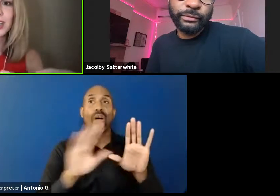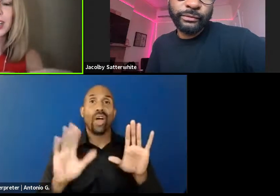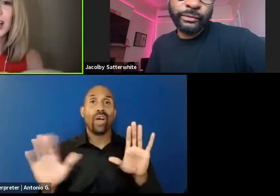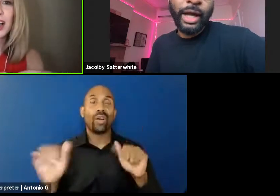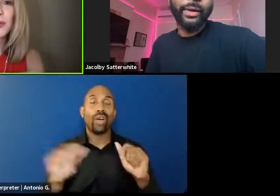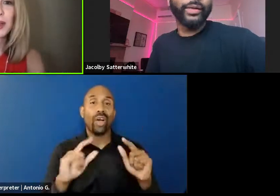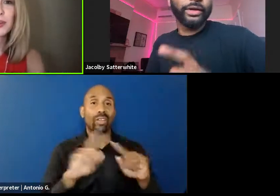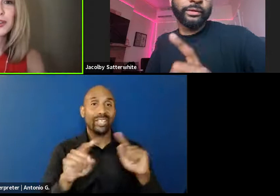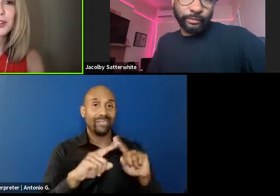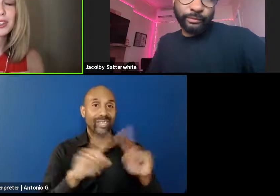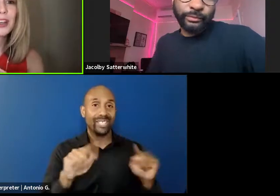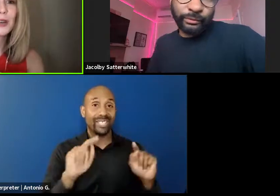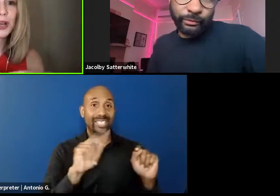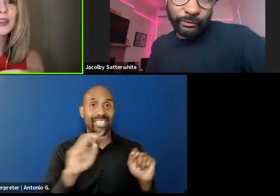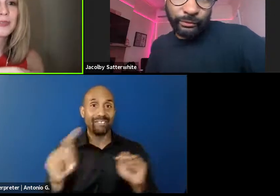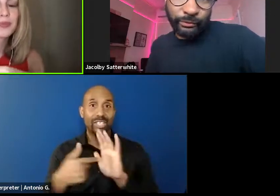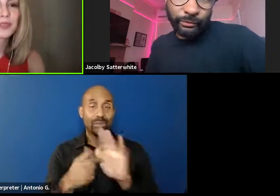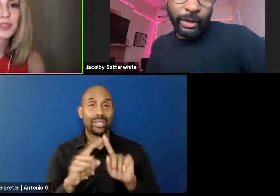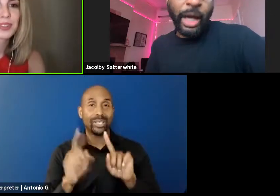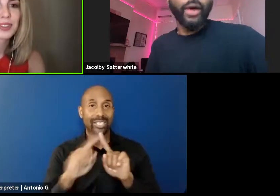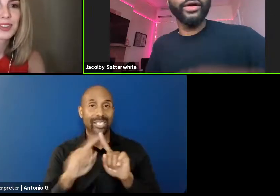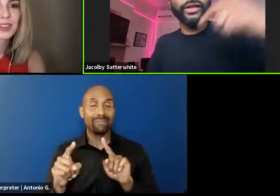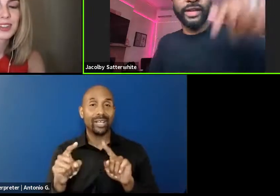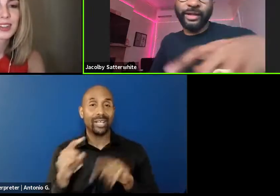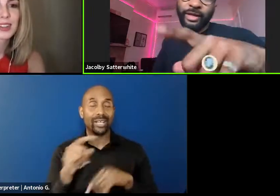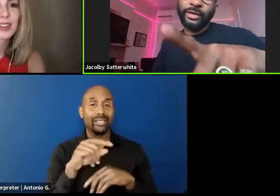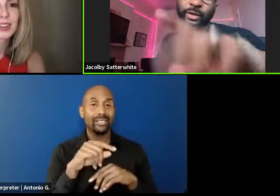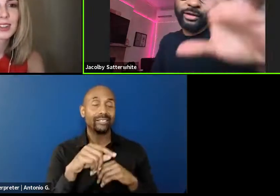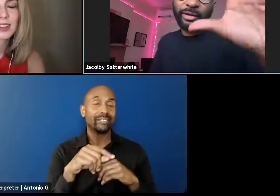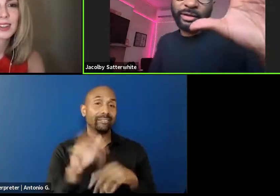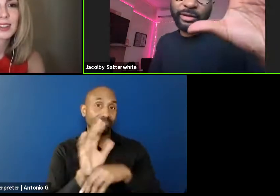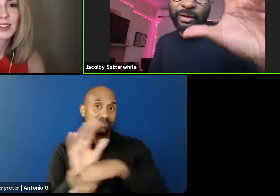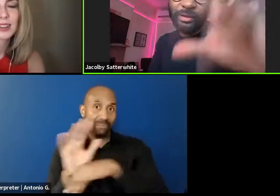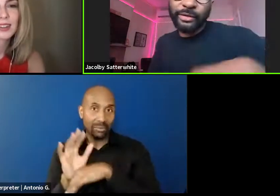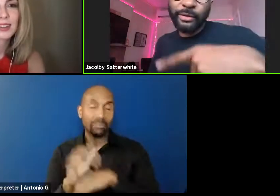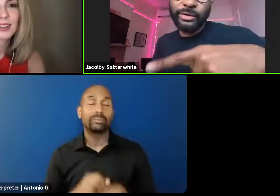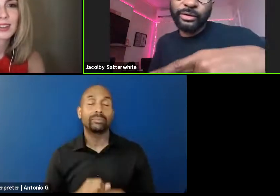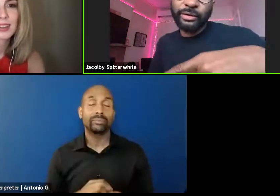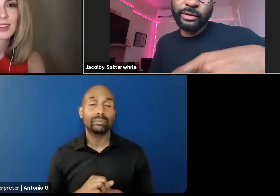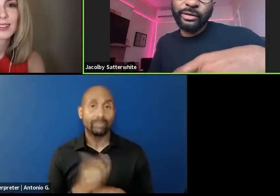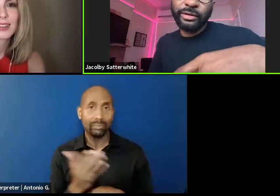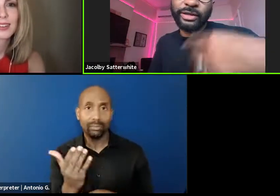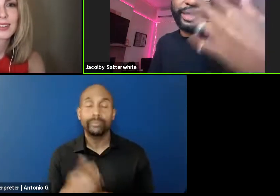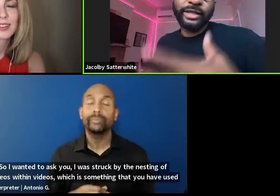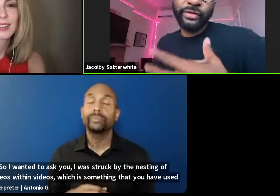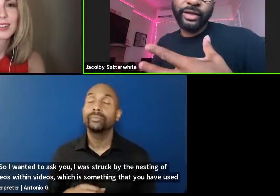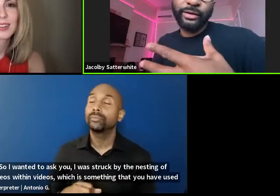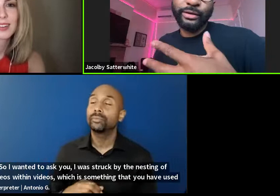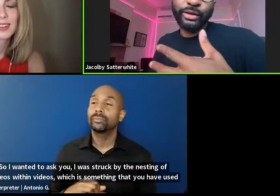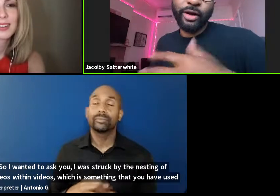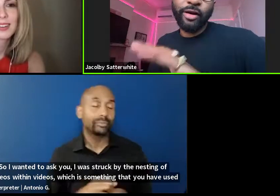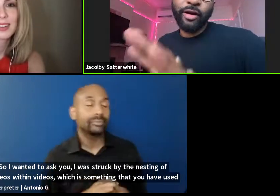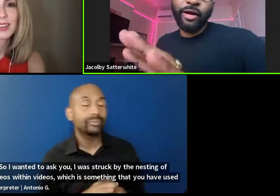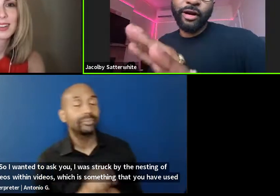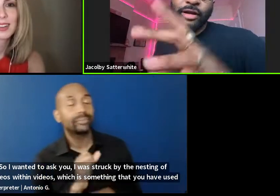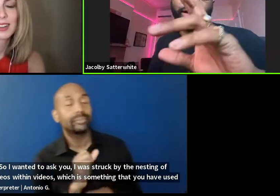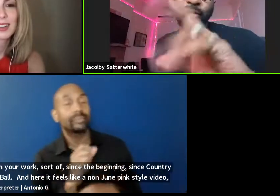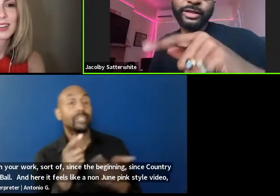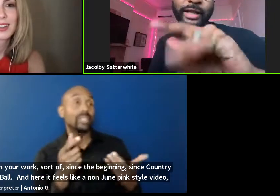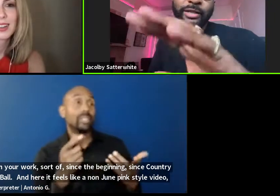footage. Mm-hmm. I wonder, yeah, no, go ahead. Well, but yeah, and that those stacked videos